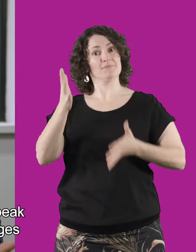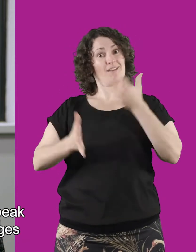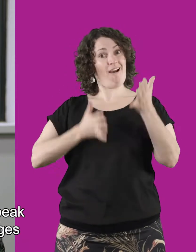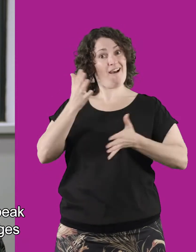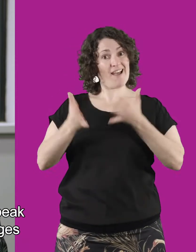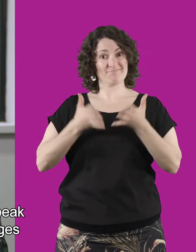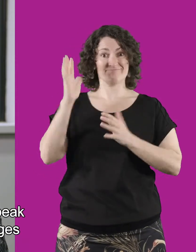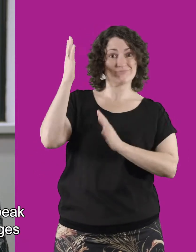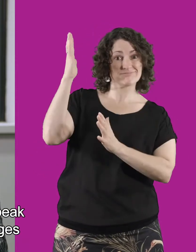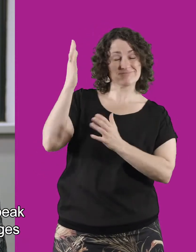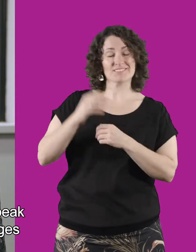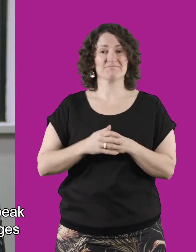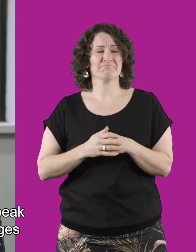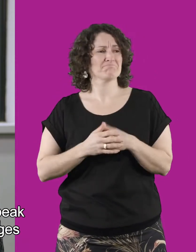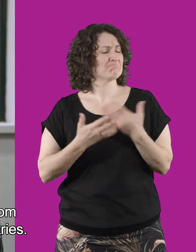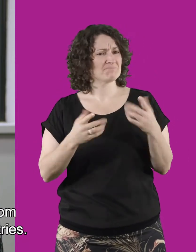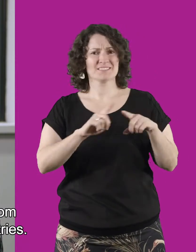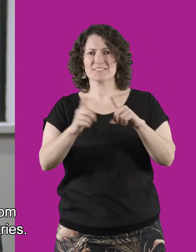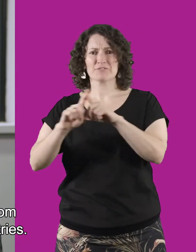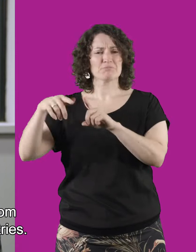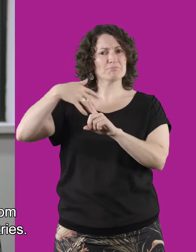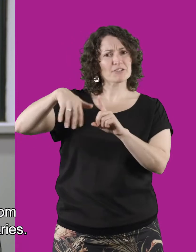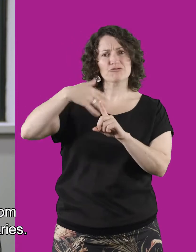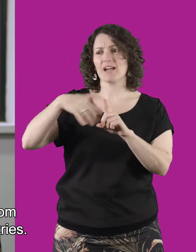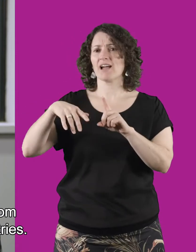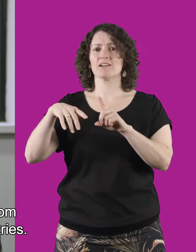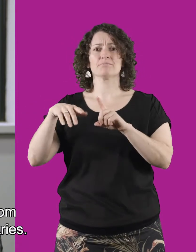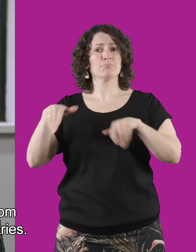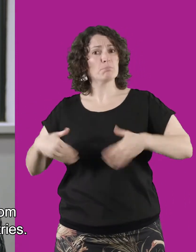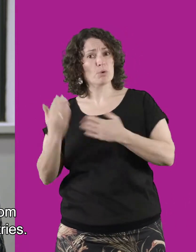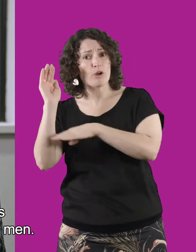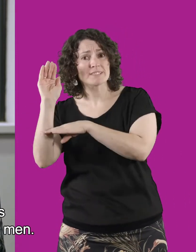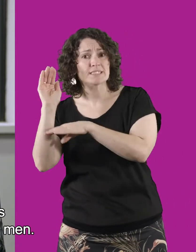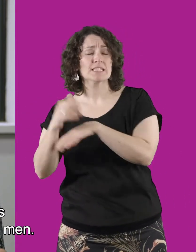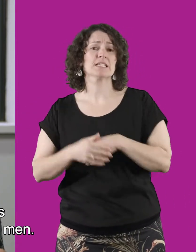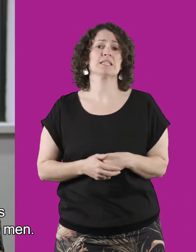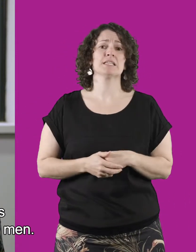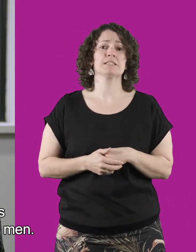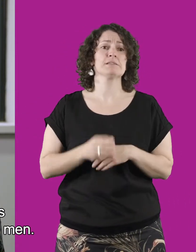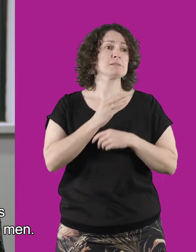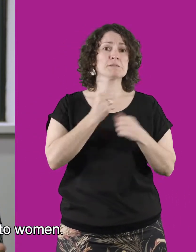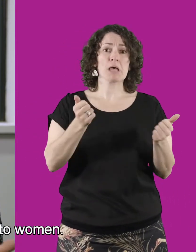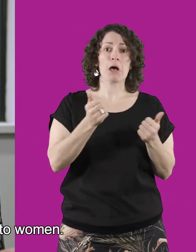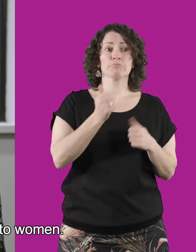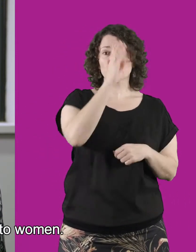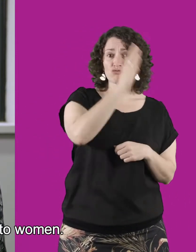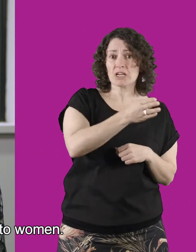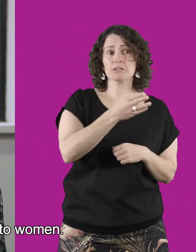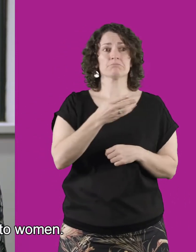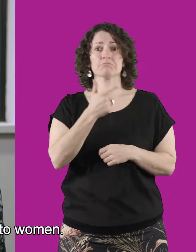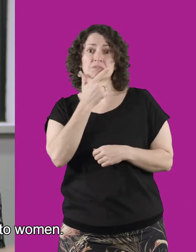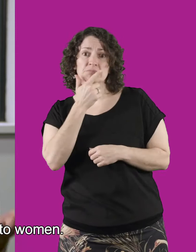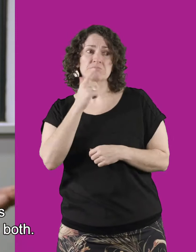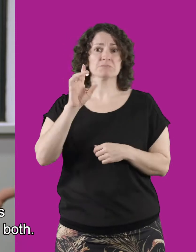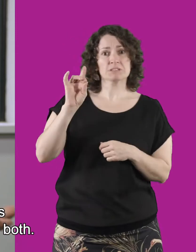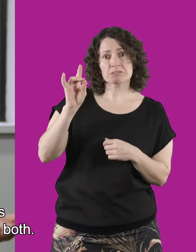us speak other languages and come from different countries. Some of us are attracted to men, some are attracted